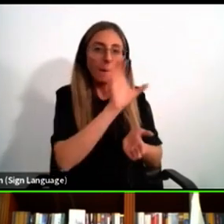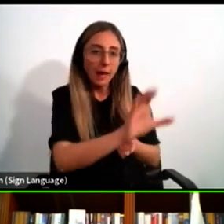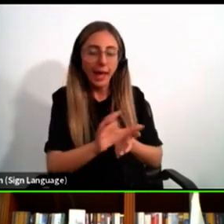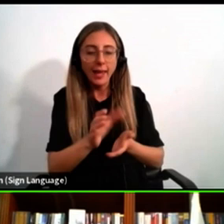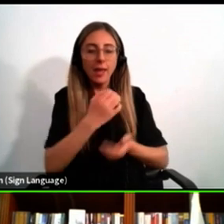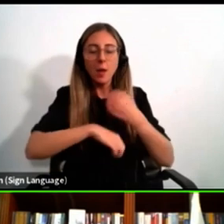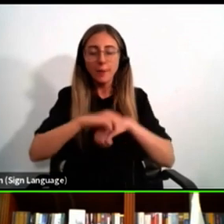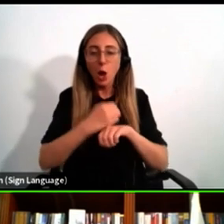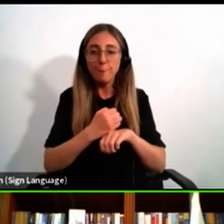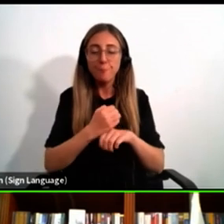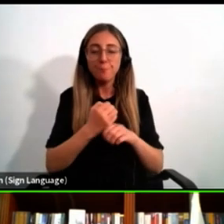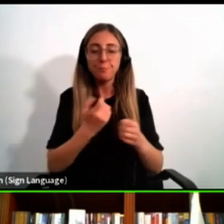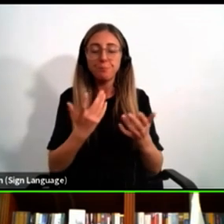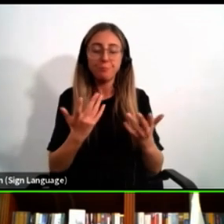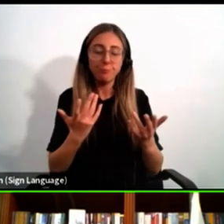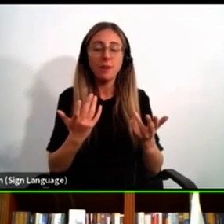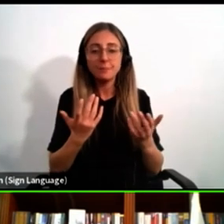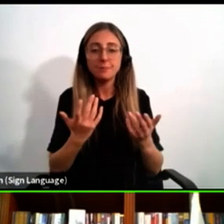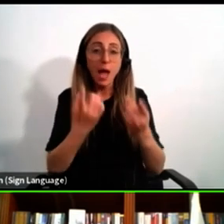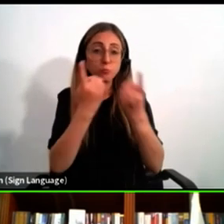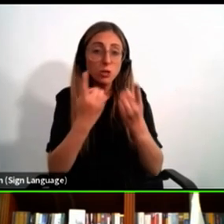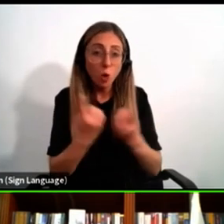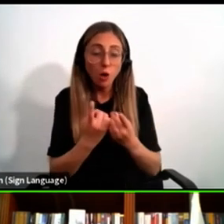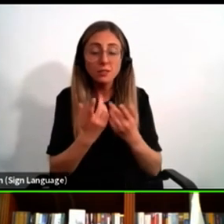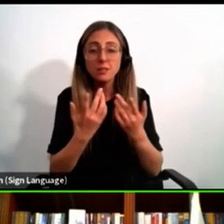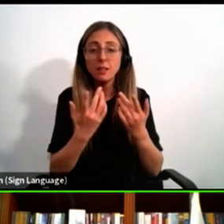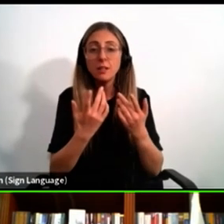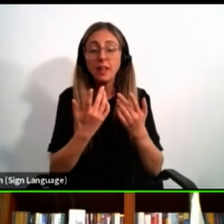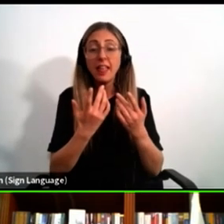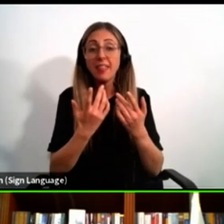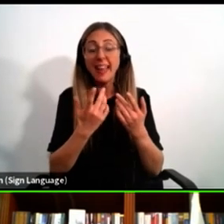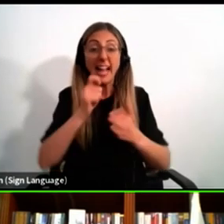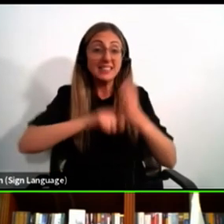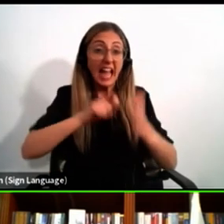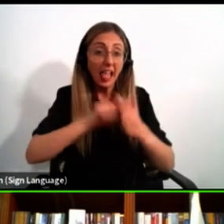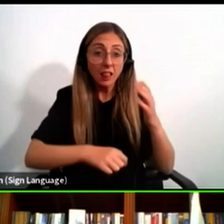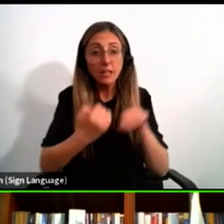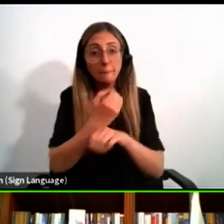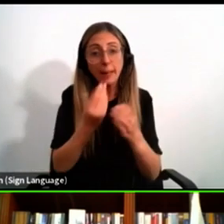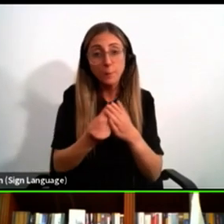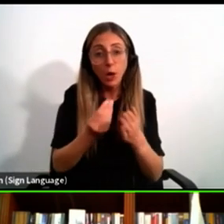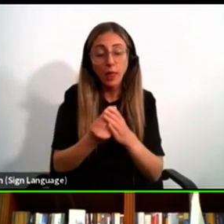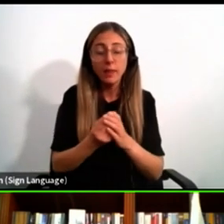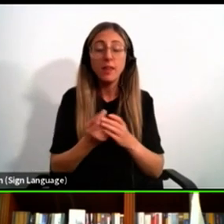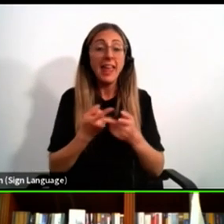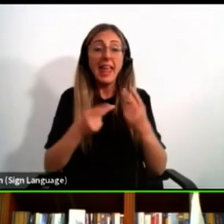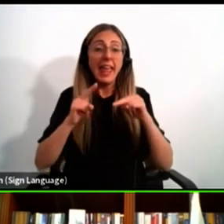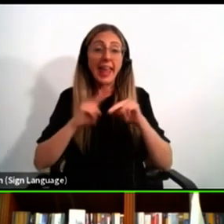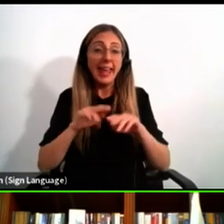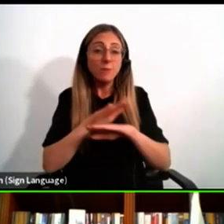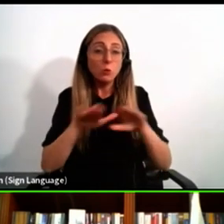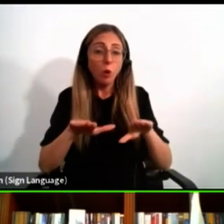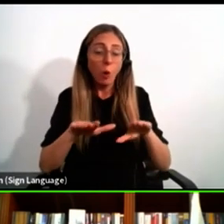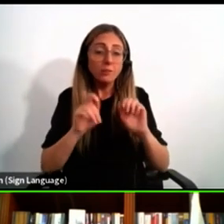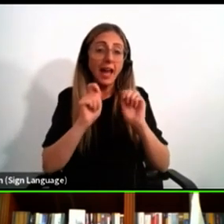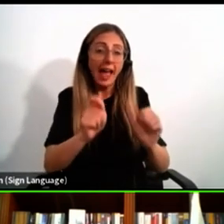be converted into something, a product that can go and get into the market. If we don't offer that